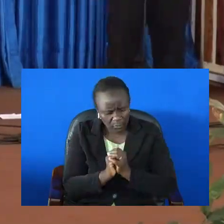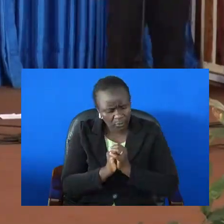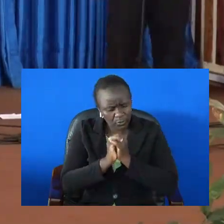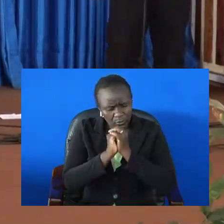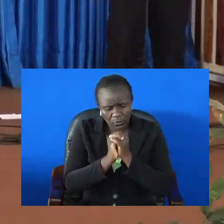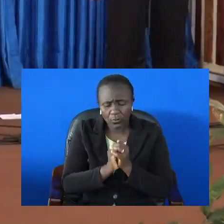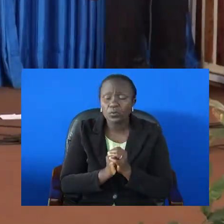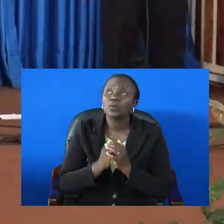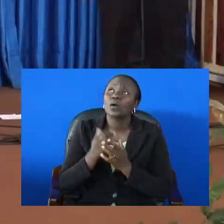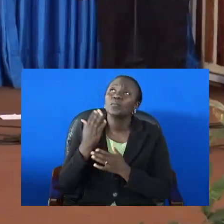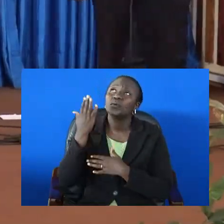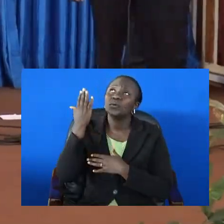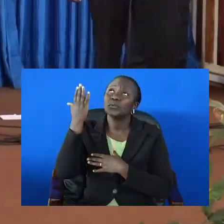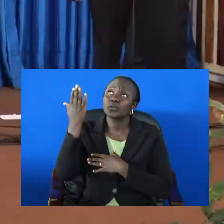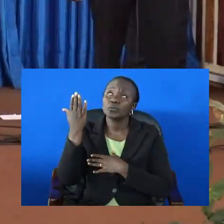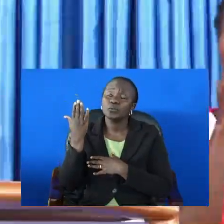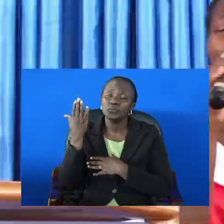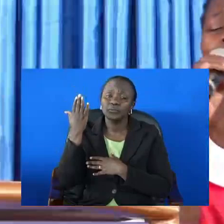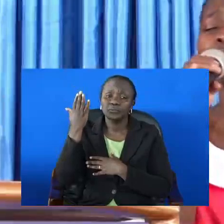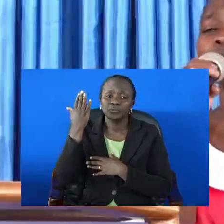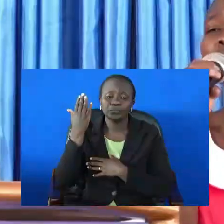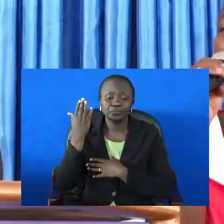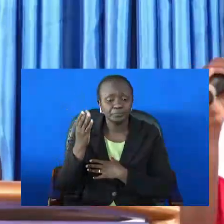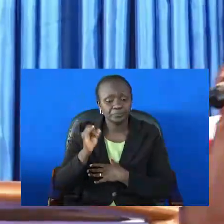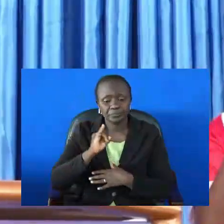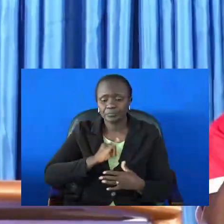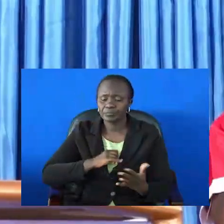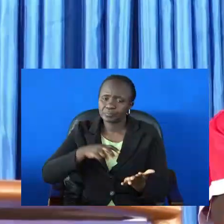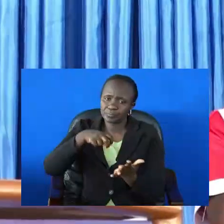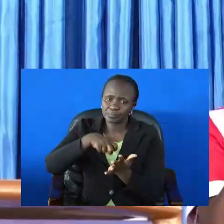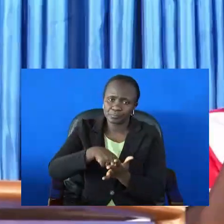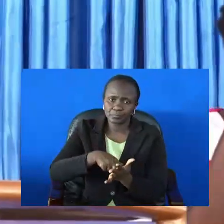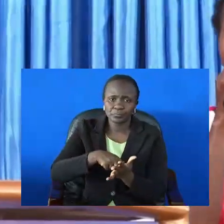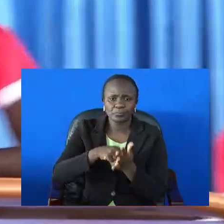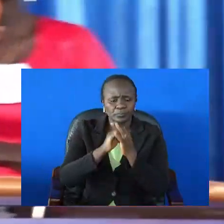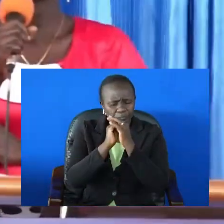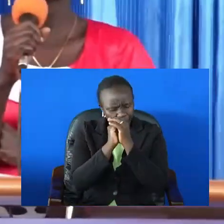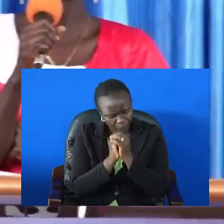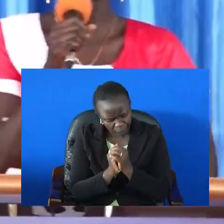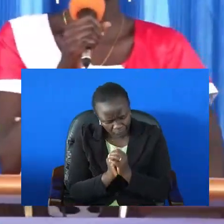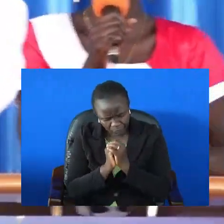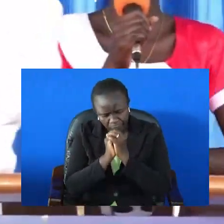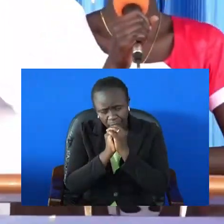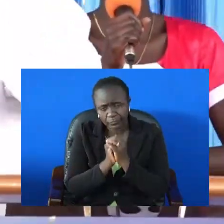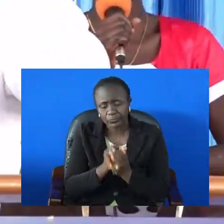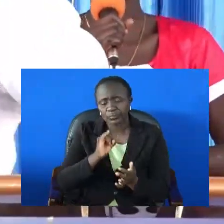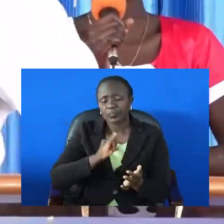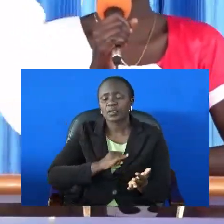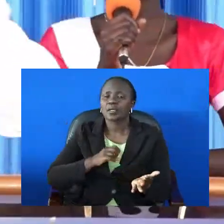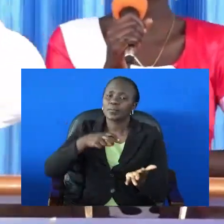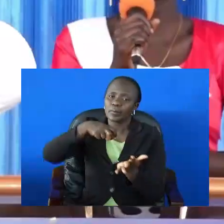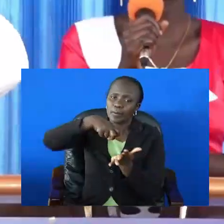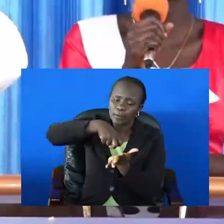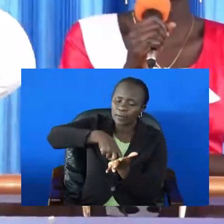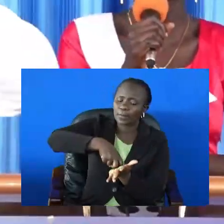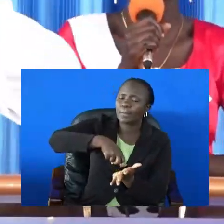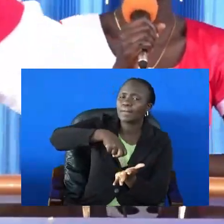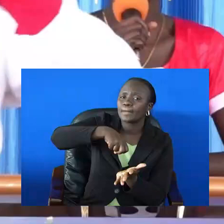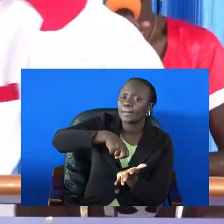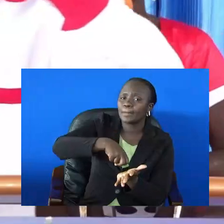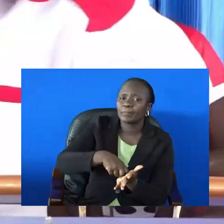magoti nikuabudu napiga magoti nikuabudu